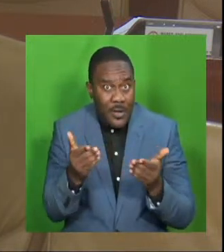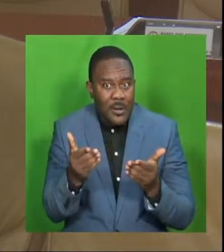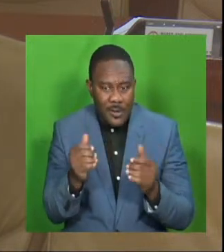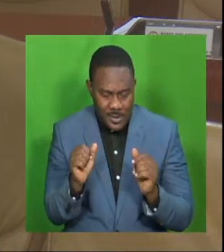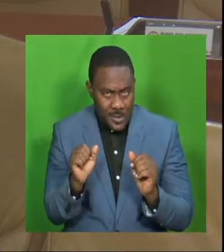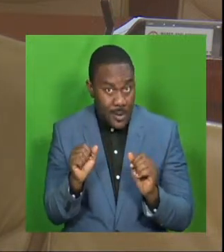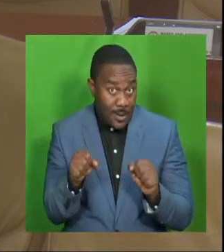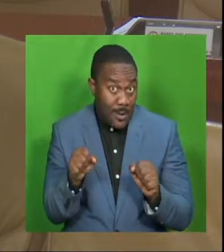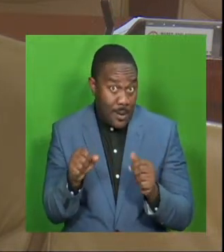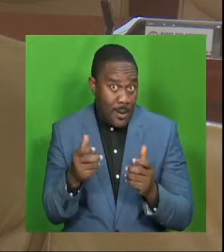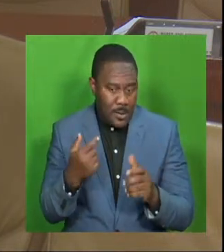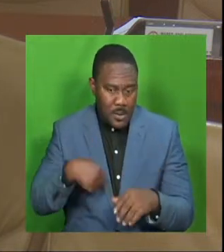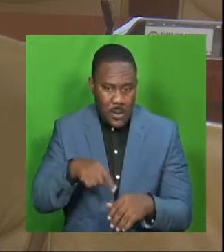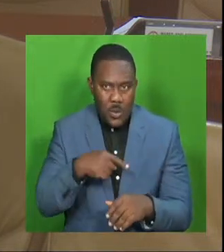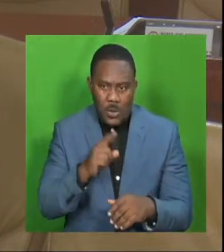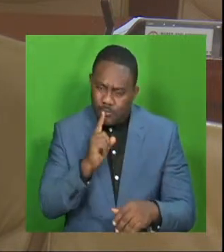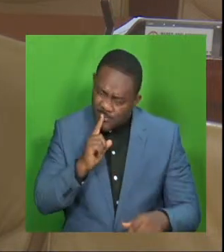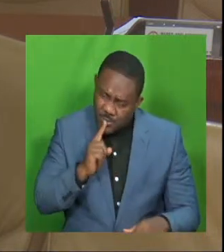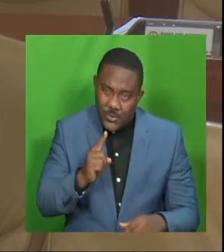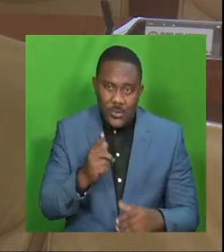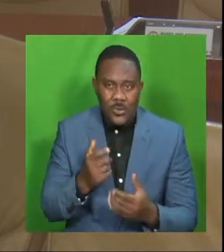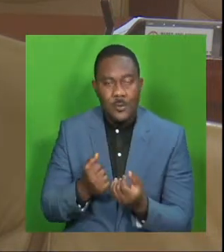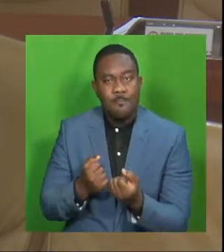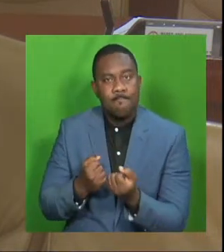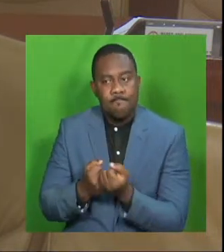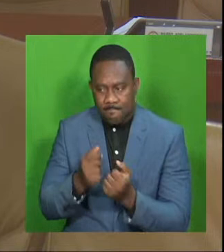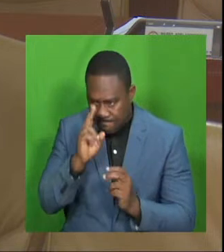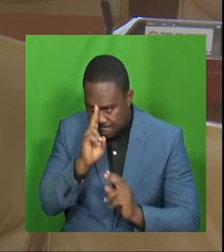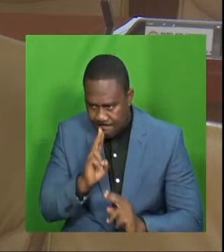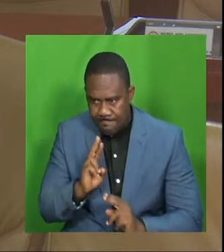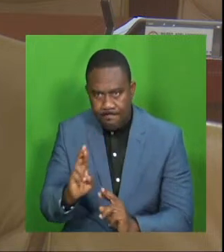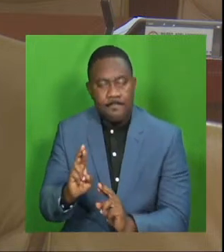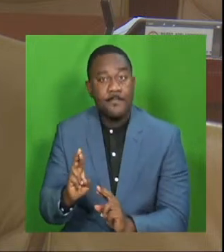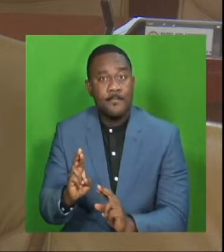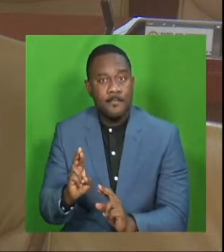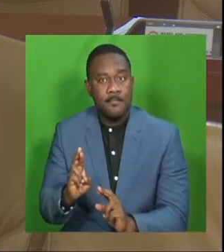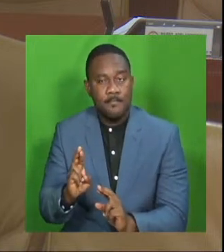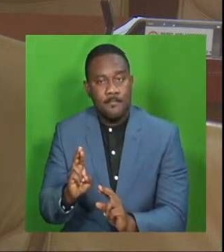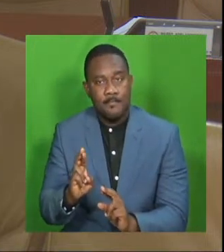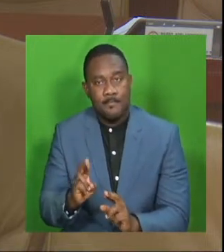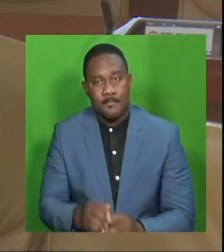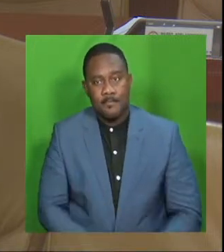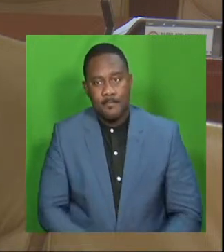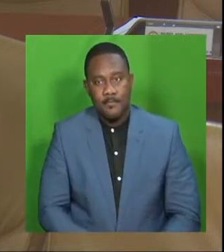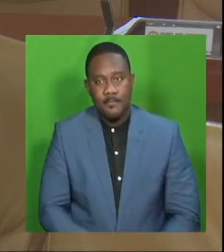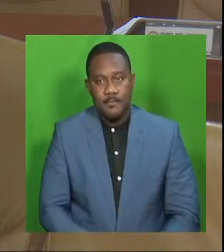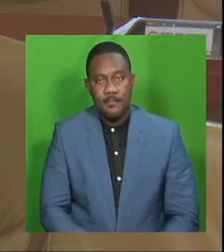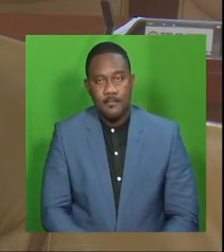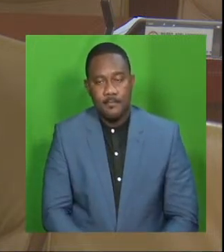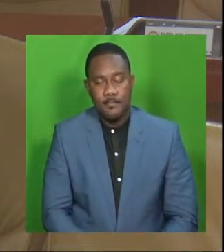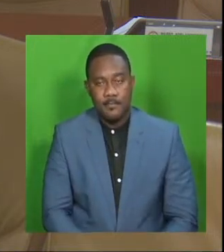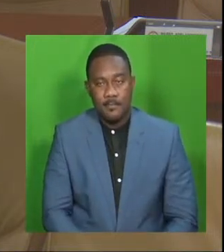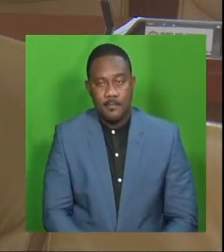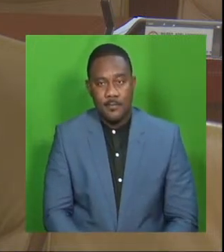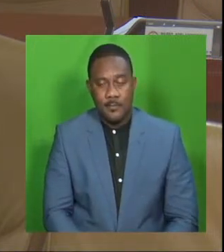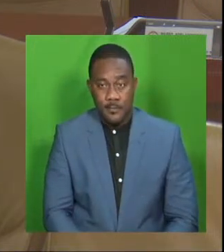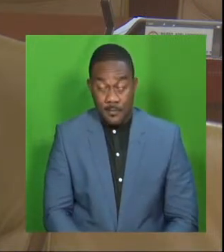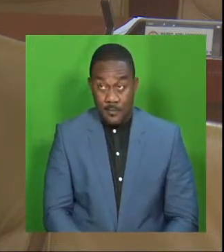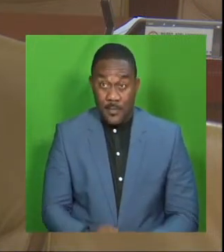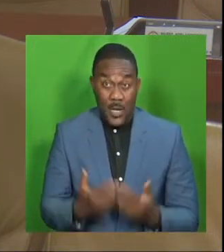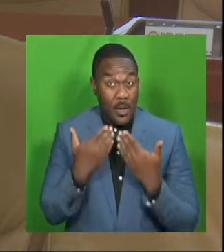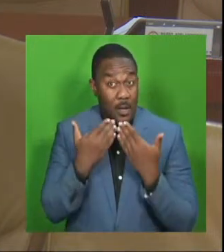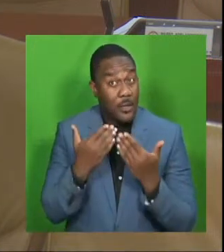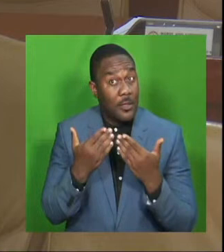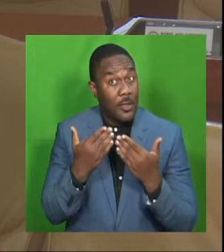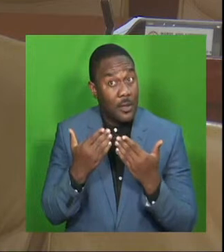sure that we are giving true meaning to the dictates of the Act on Disability. With these few words, Mr. Speaker, let me thank you